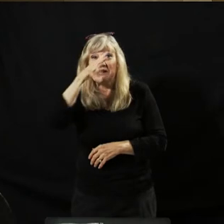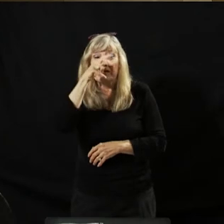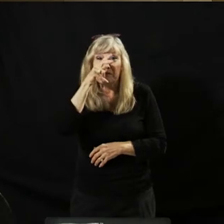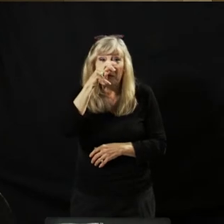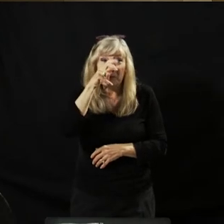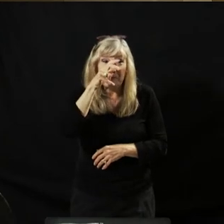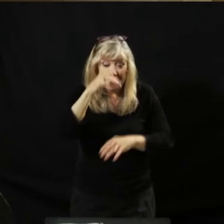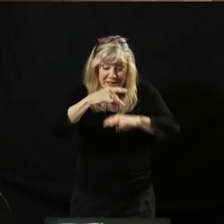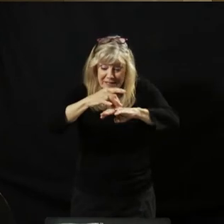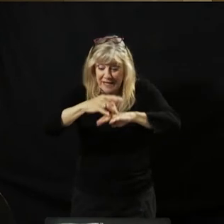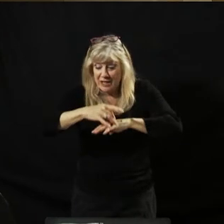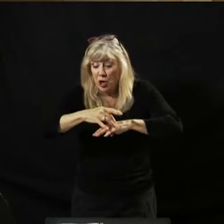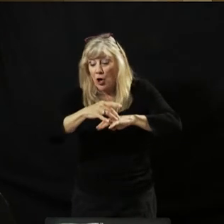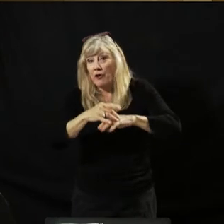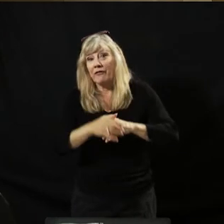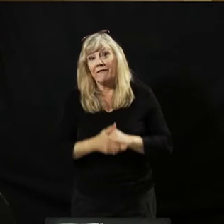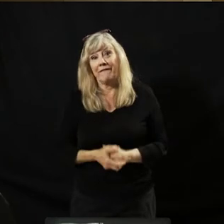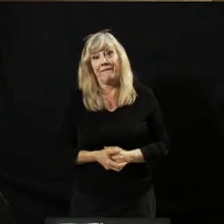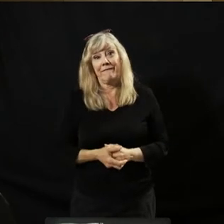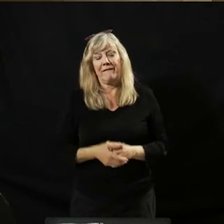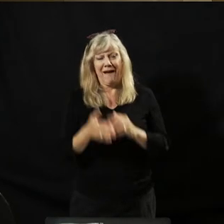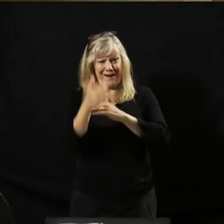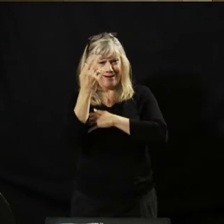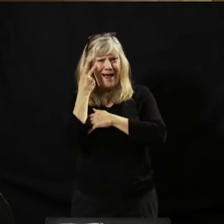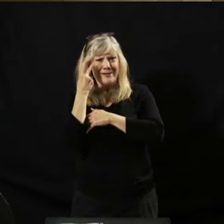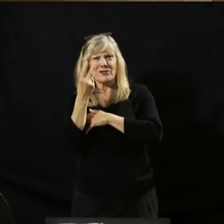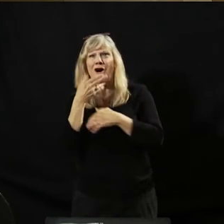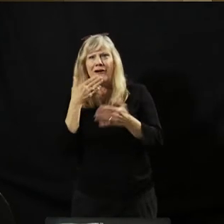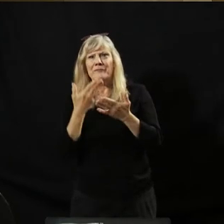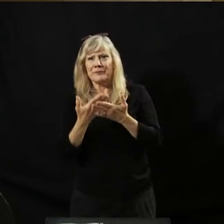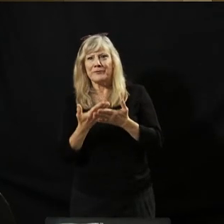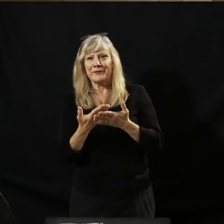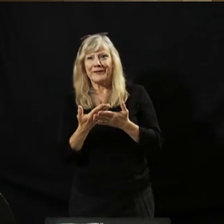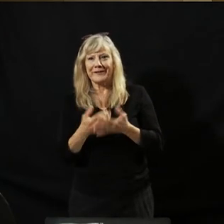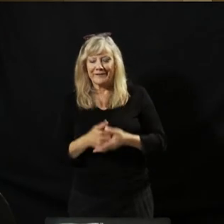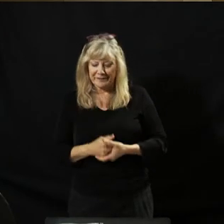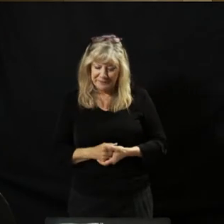of the earth. God saw how good it was.